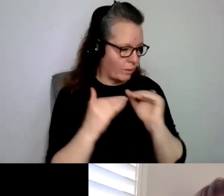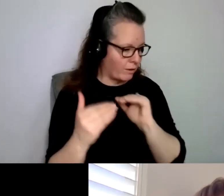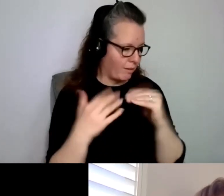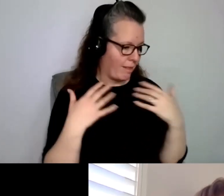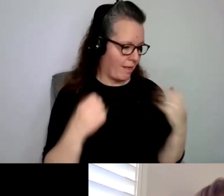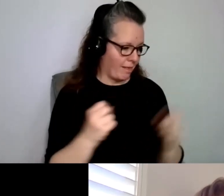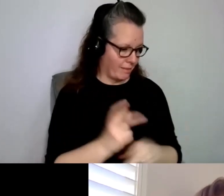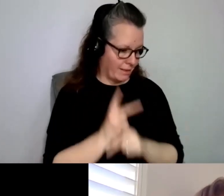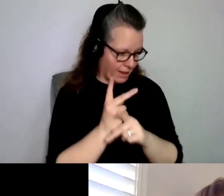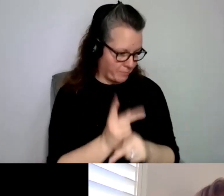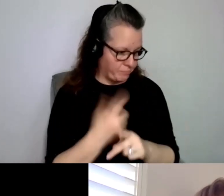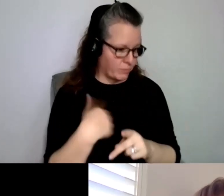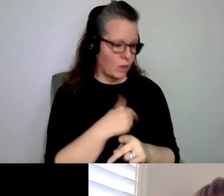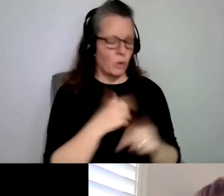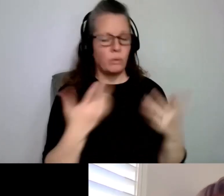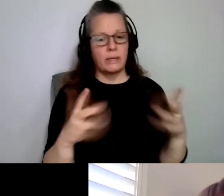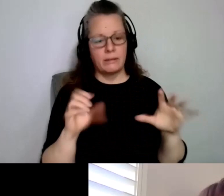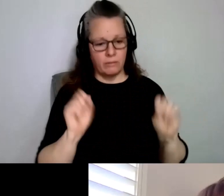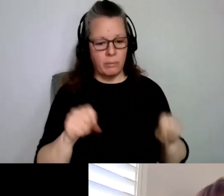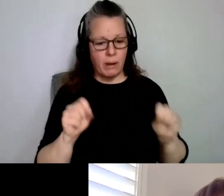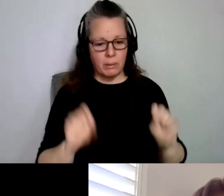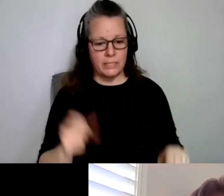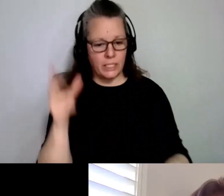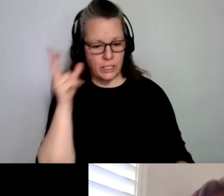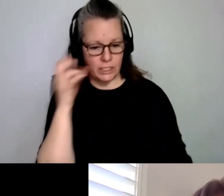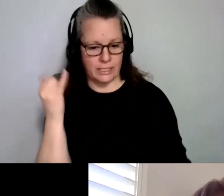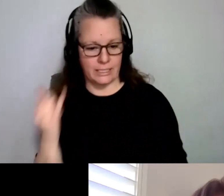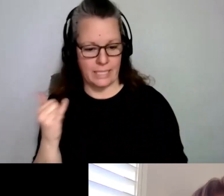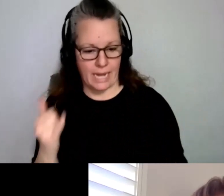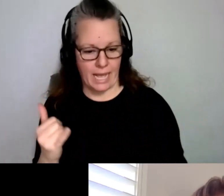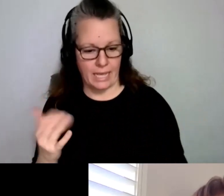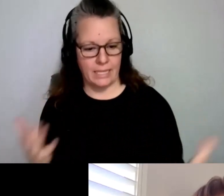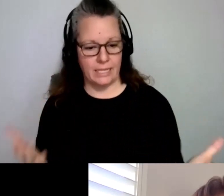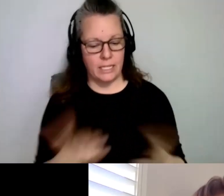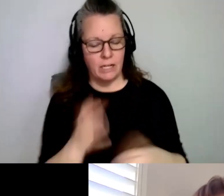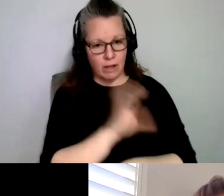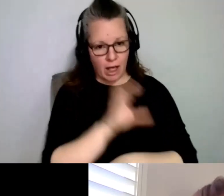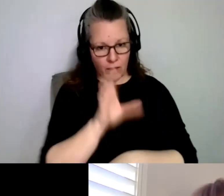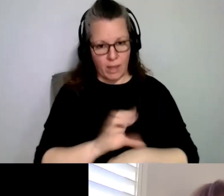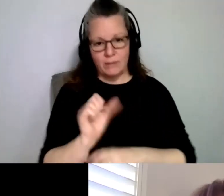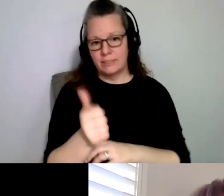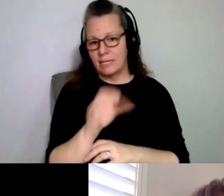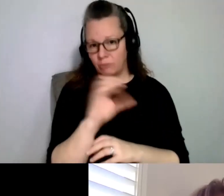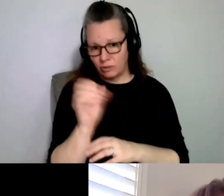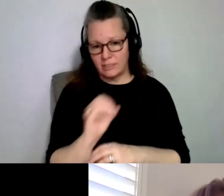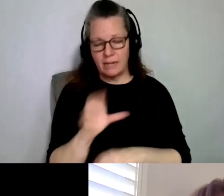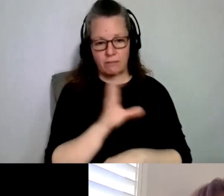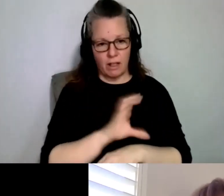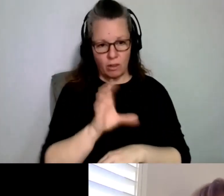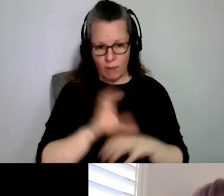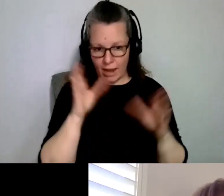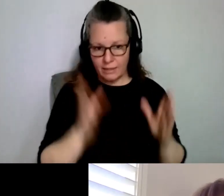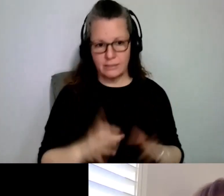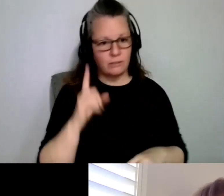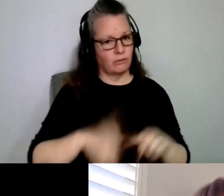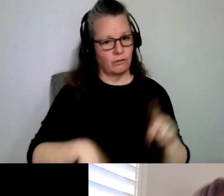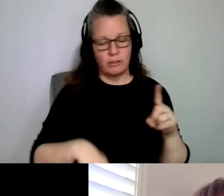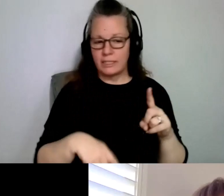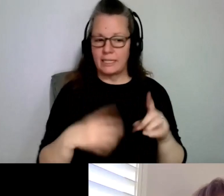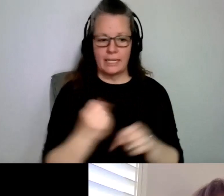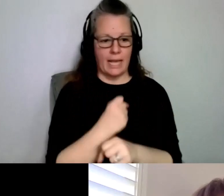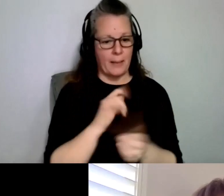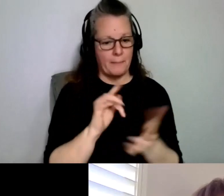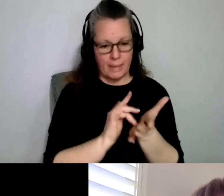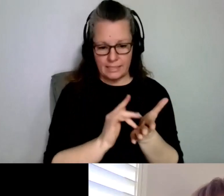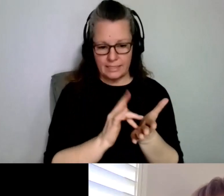As we probably heard today, here in Colorado, nearly 10% of Coloradoans were unable to fill a prescription because